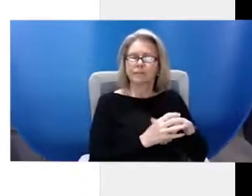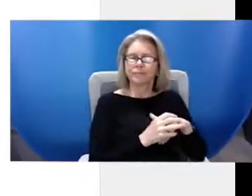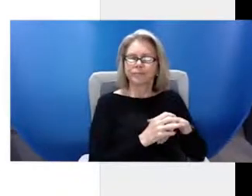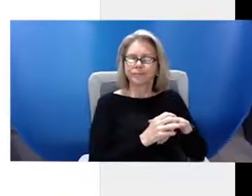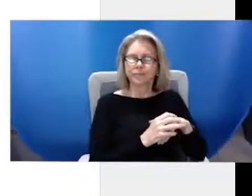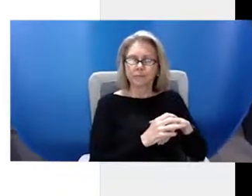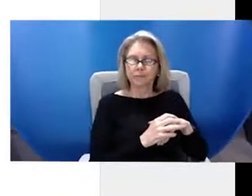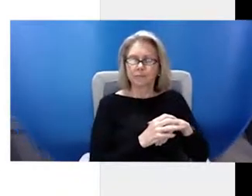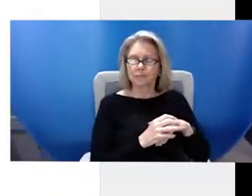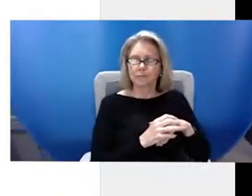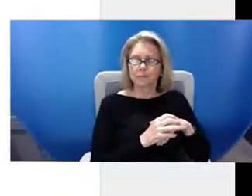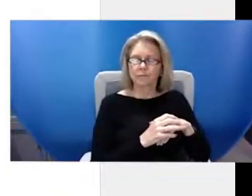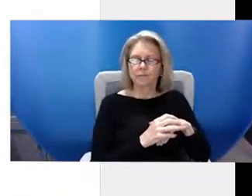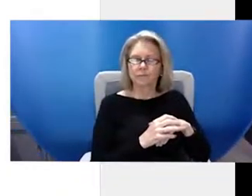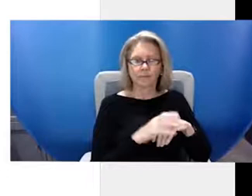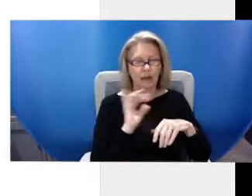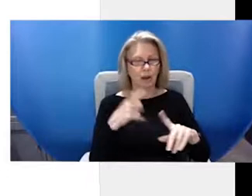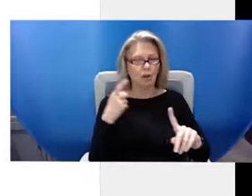is